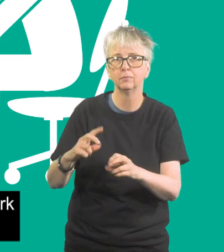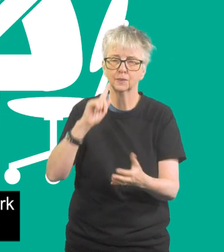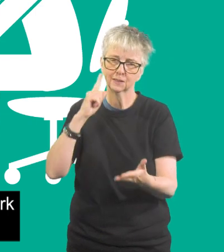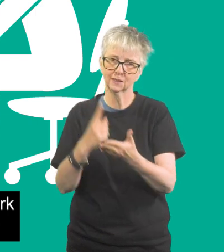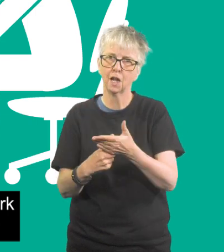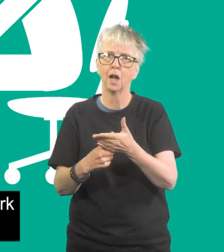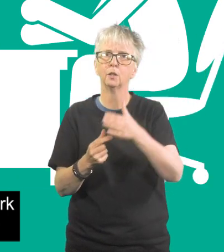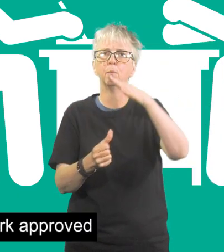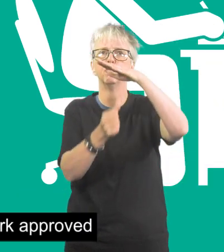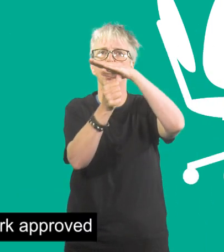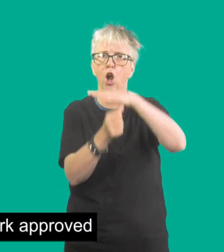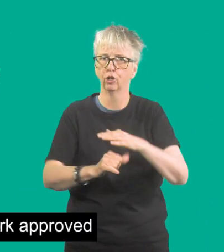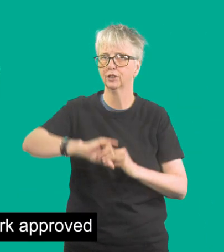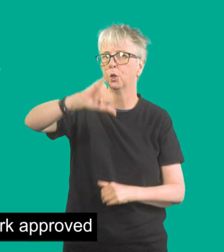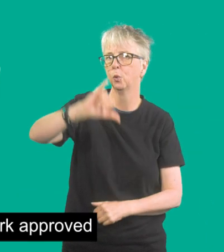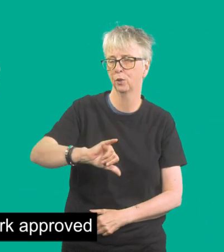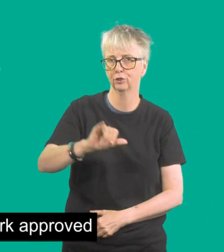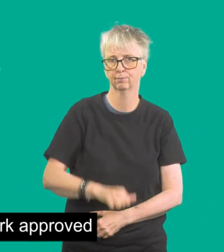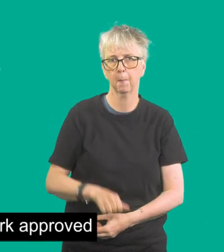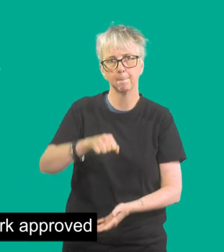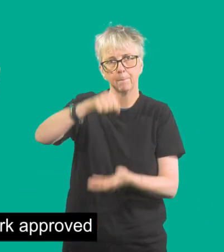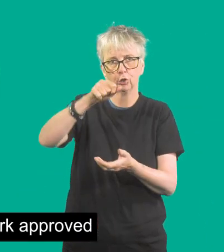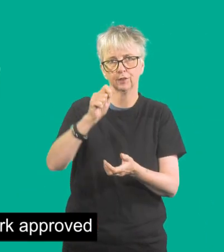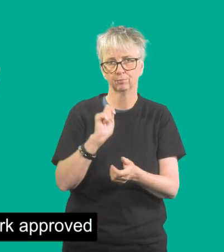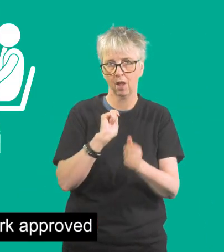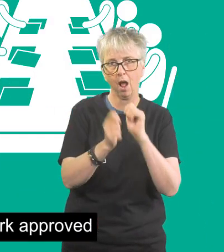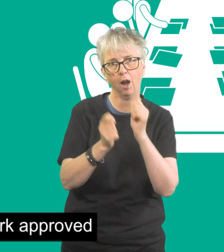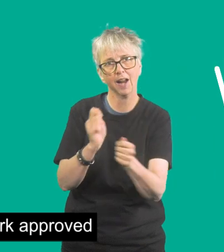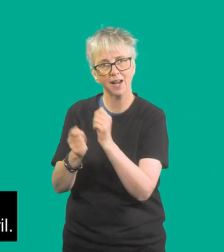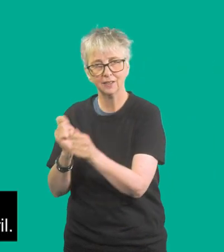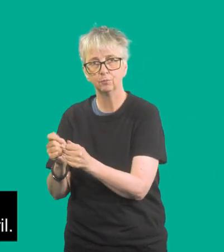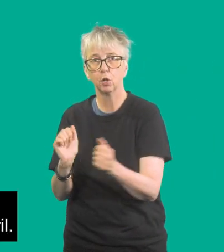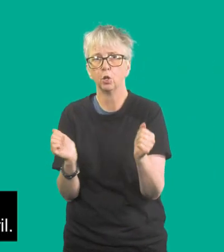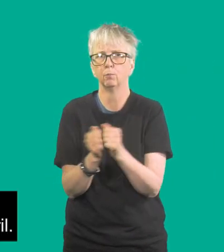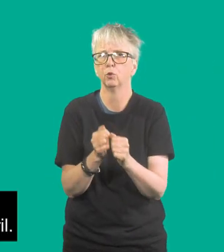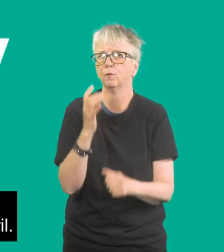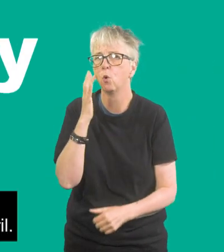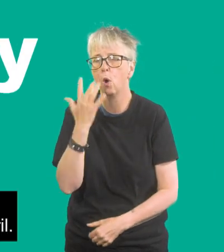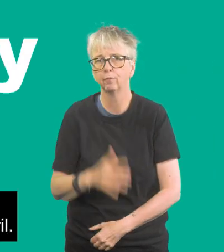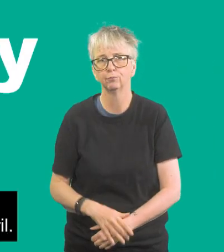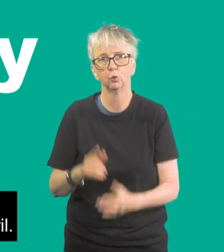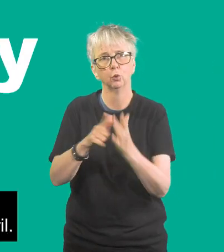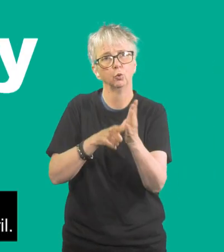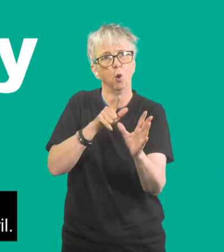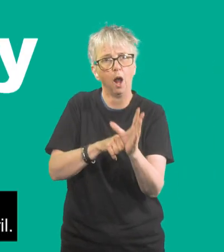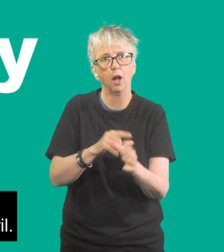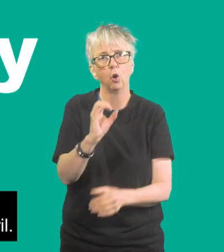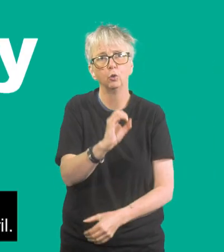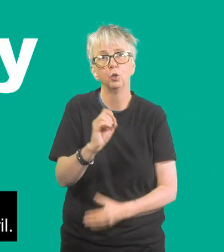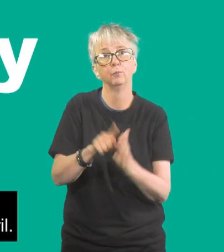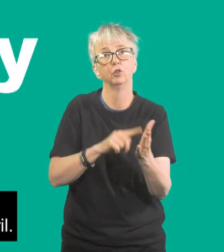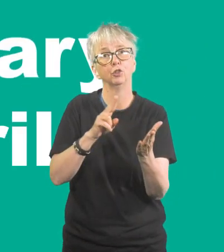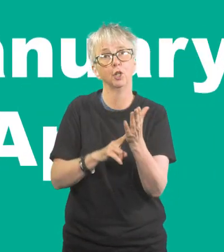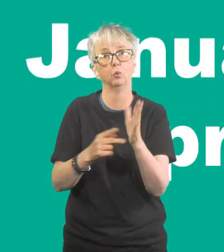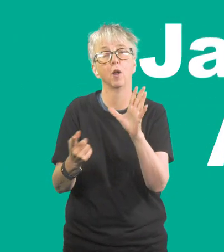proposals are a priority and decide on the allocated budgets for work approved each quarter in July, October, January